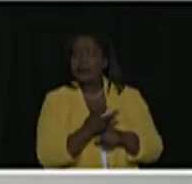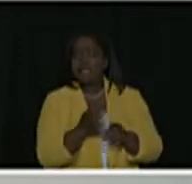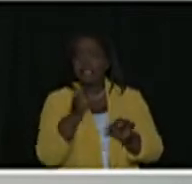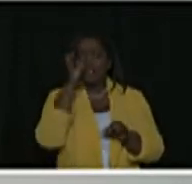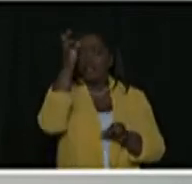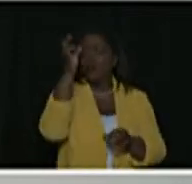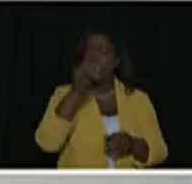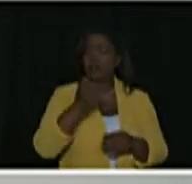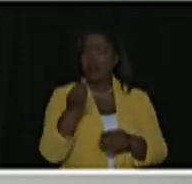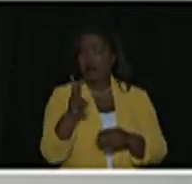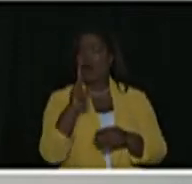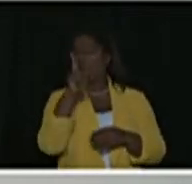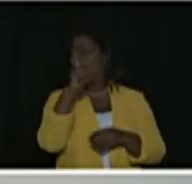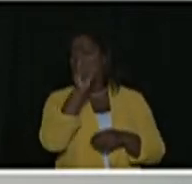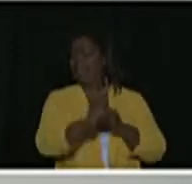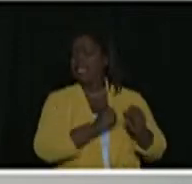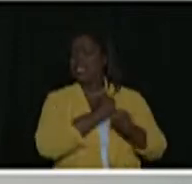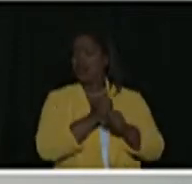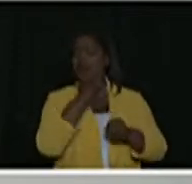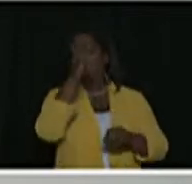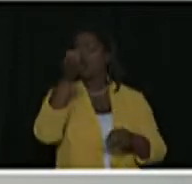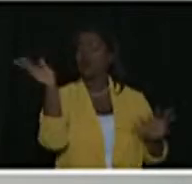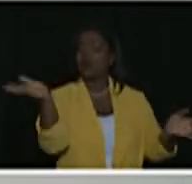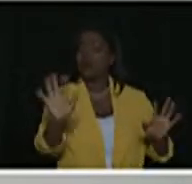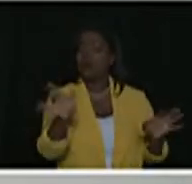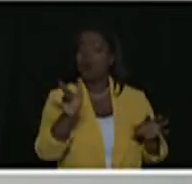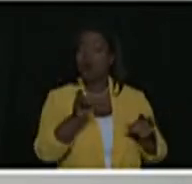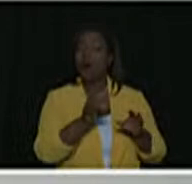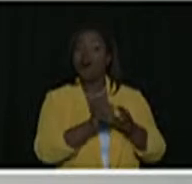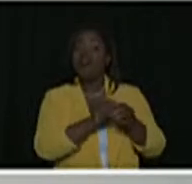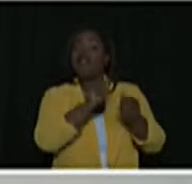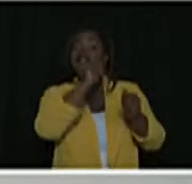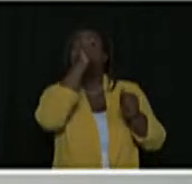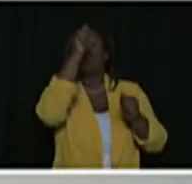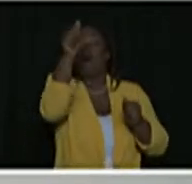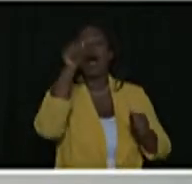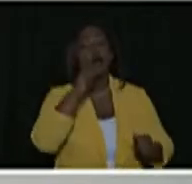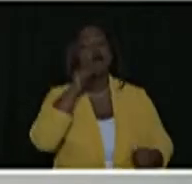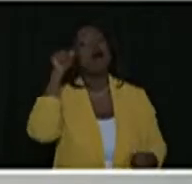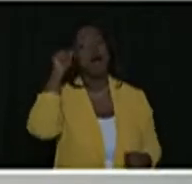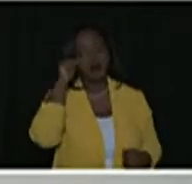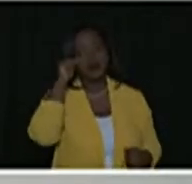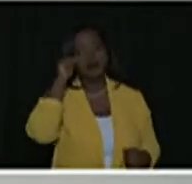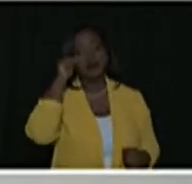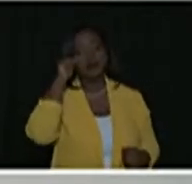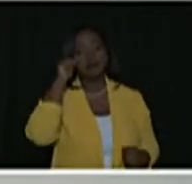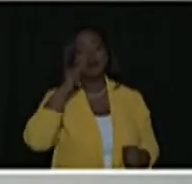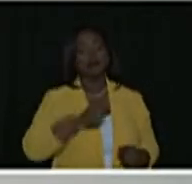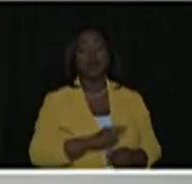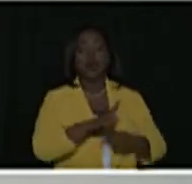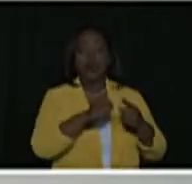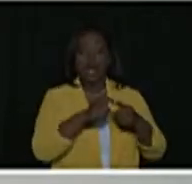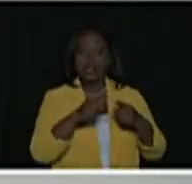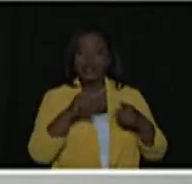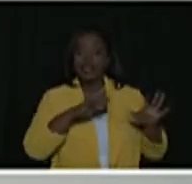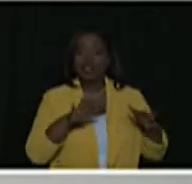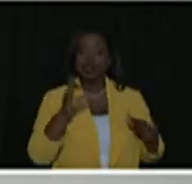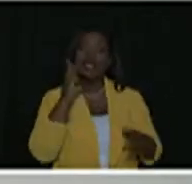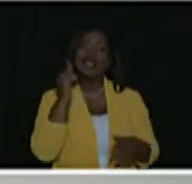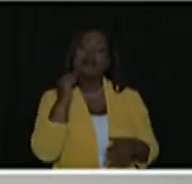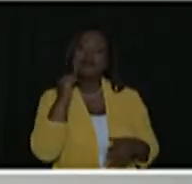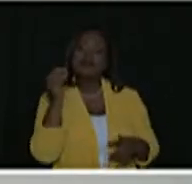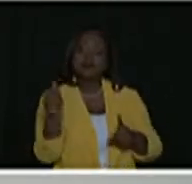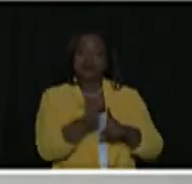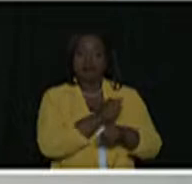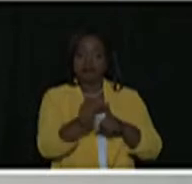way into adulthood, right? That this has an impact. So when children are abused, it causes actually a very